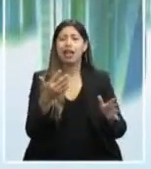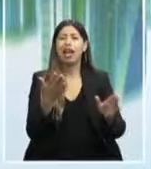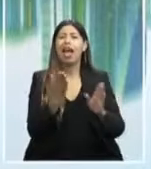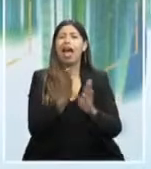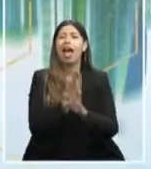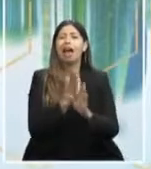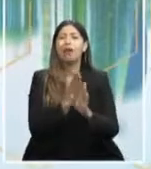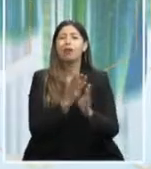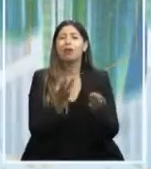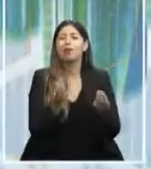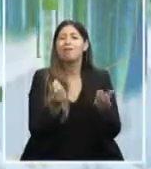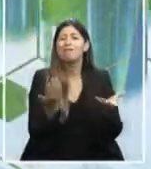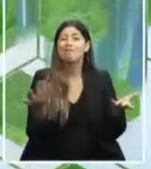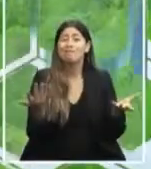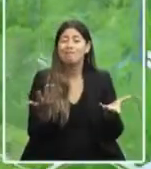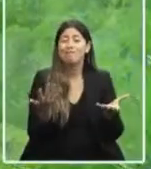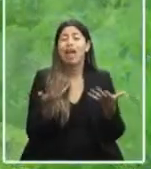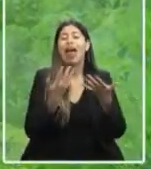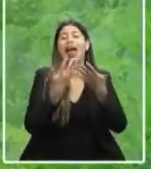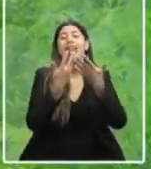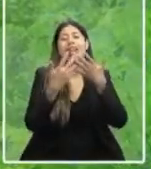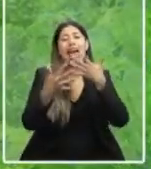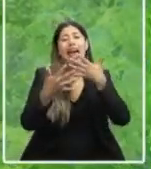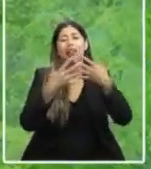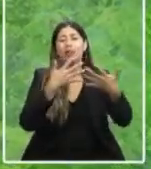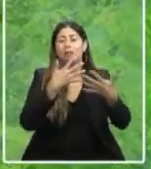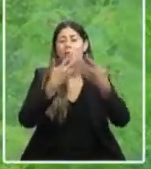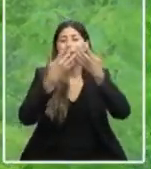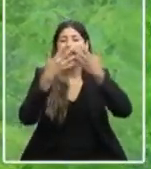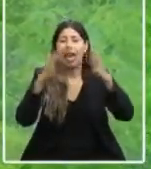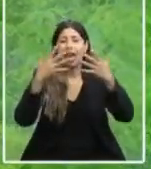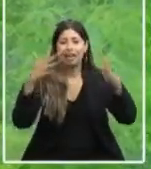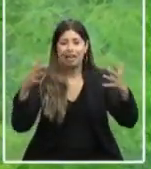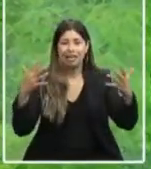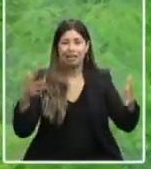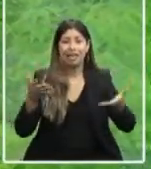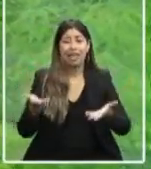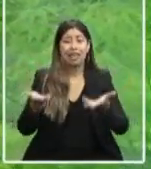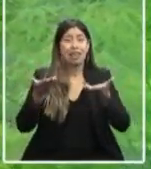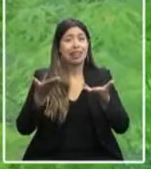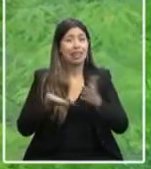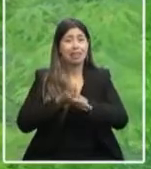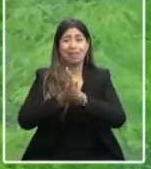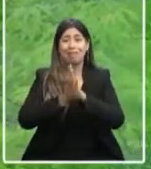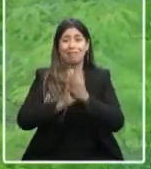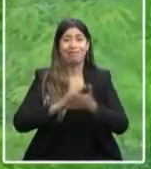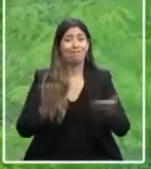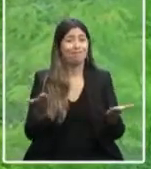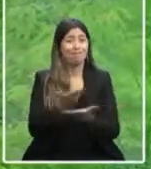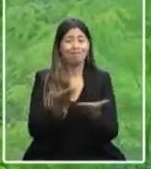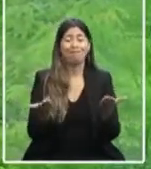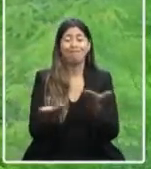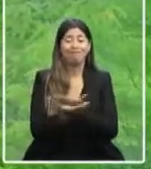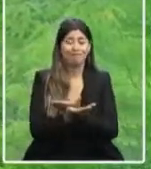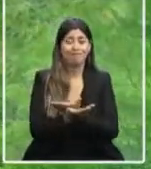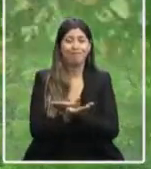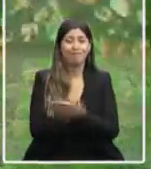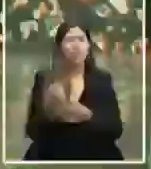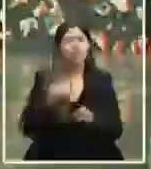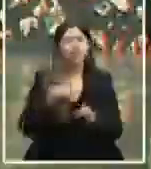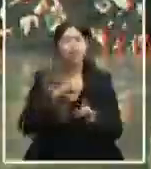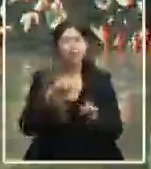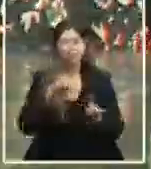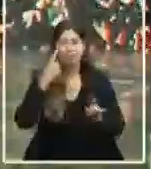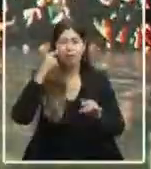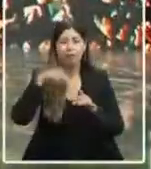of services, and I come to that in a minute, which are not accommodated in the economic calculations. And